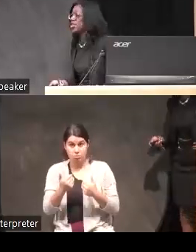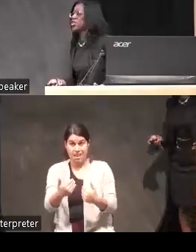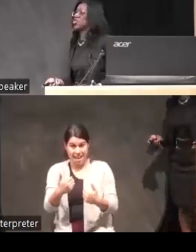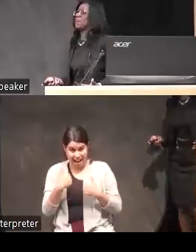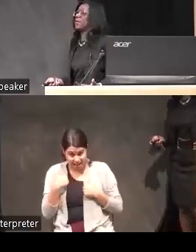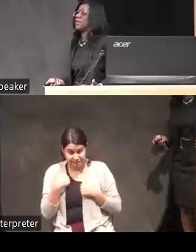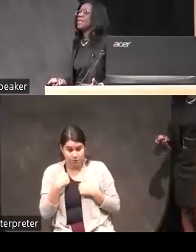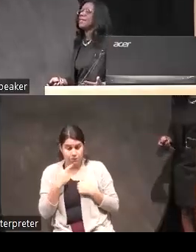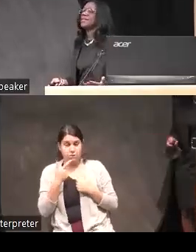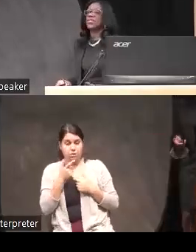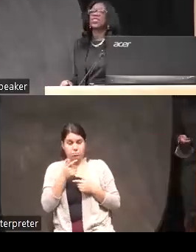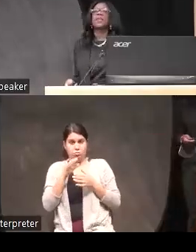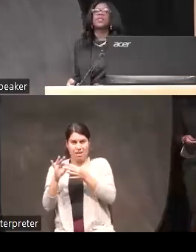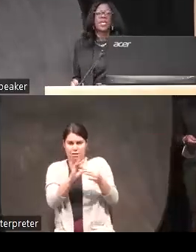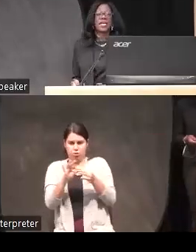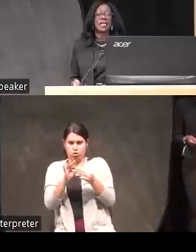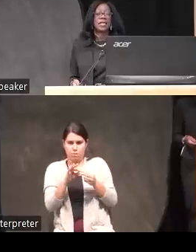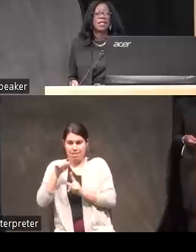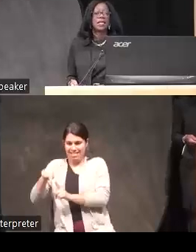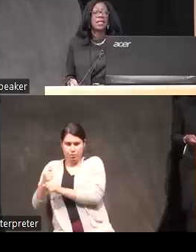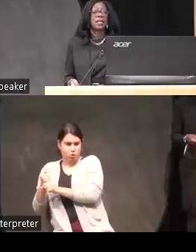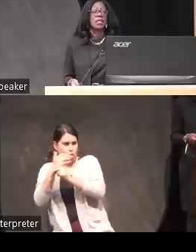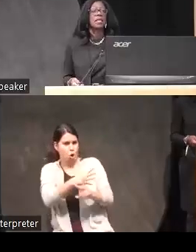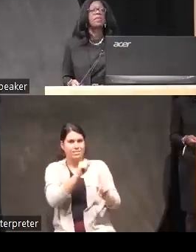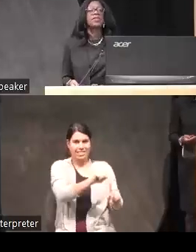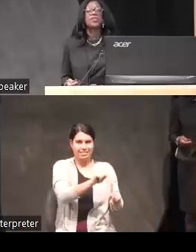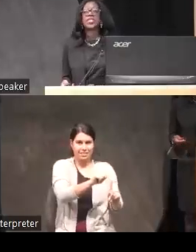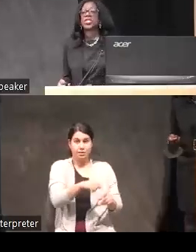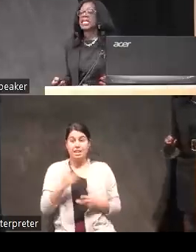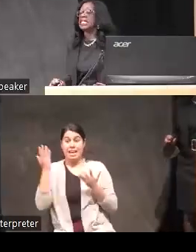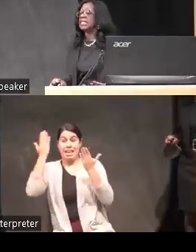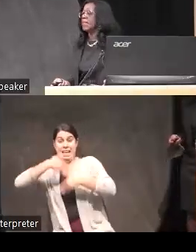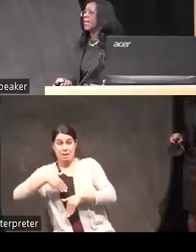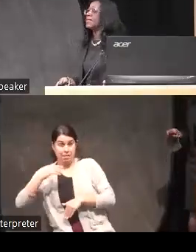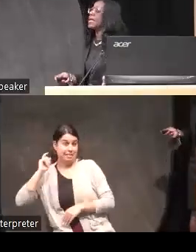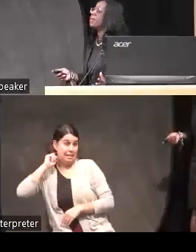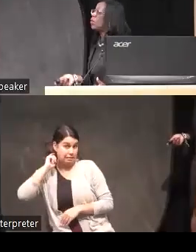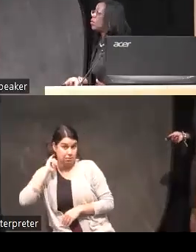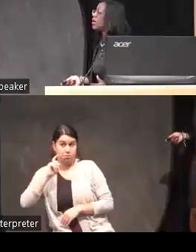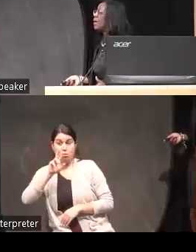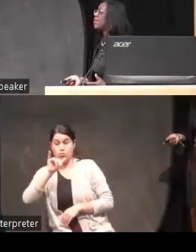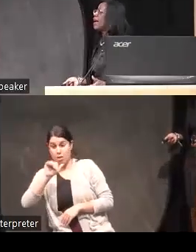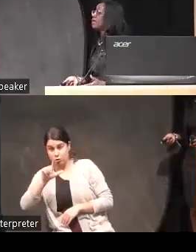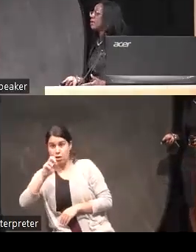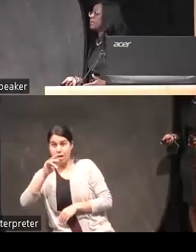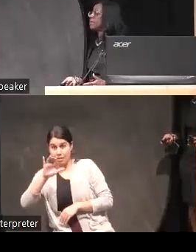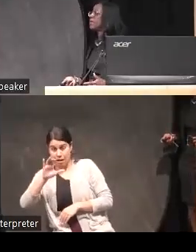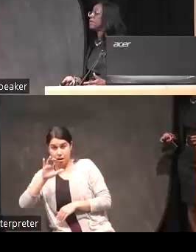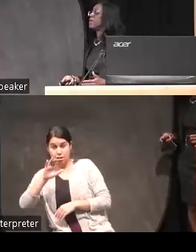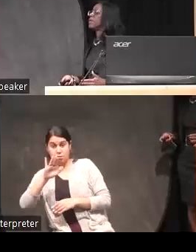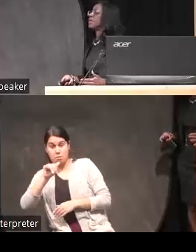causal relationship exists between implicit racial and ethnic bias and poor health